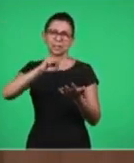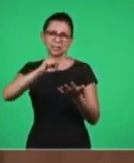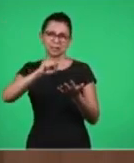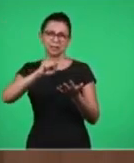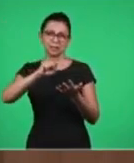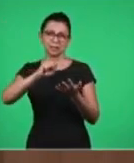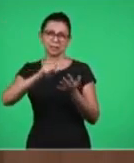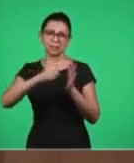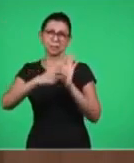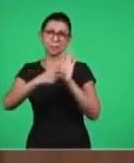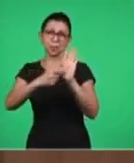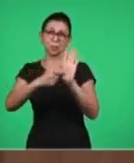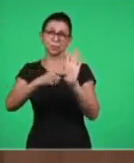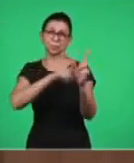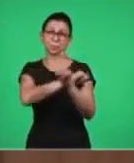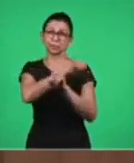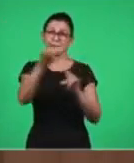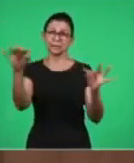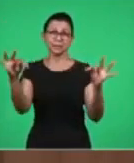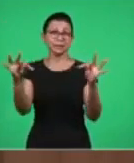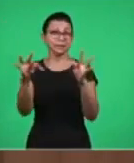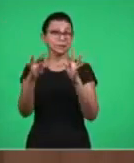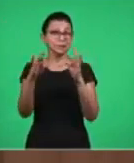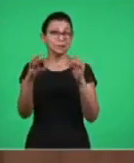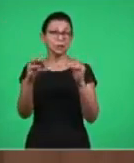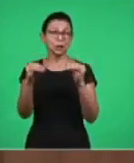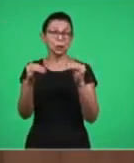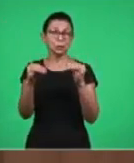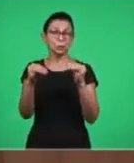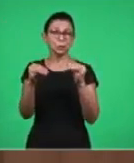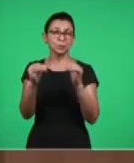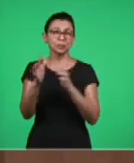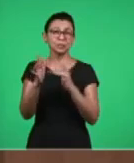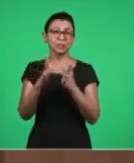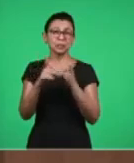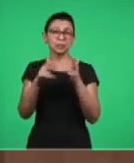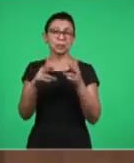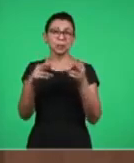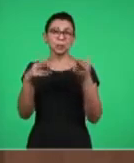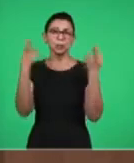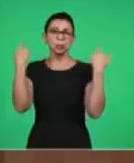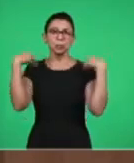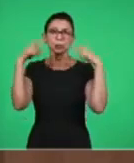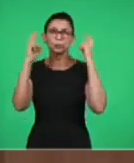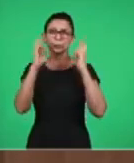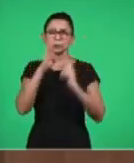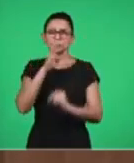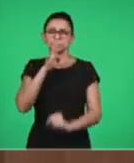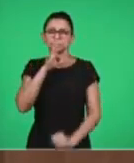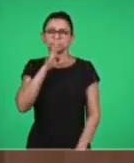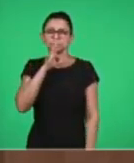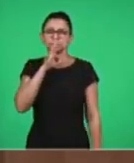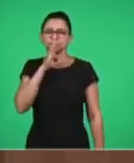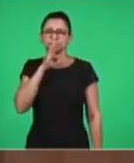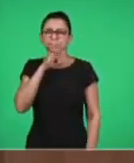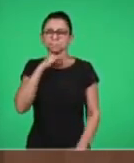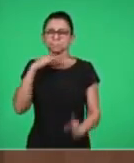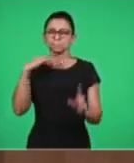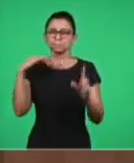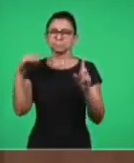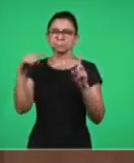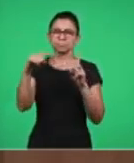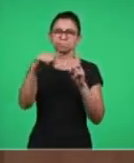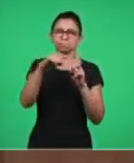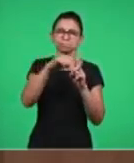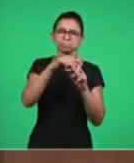So all the prophecy regarding the lamb, the silent lamb went to the slaughter.